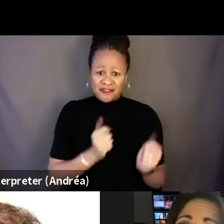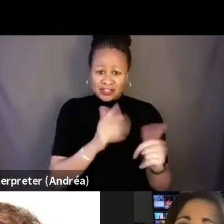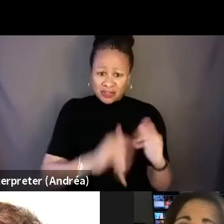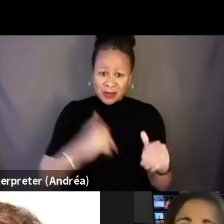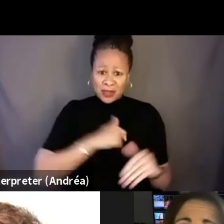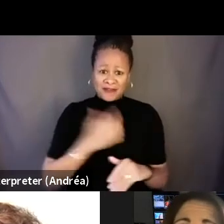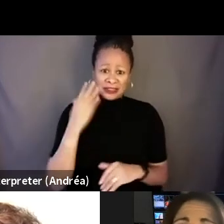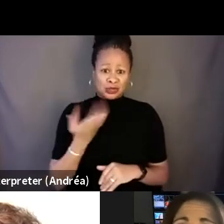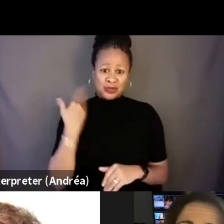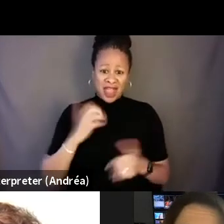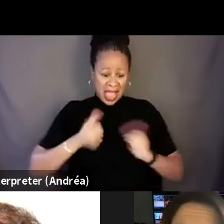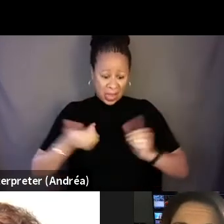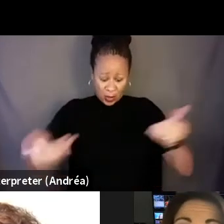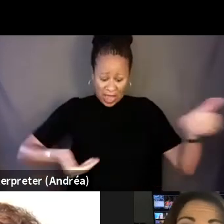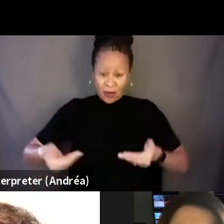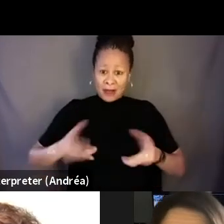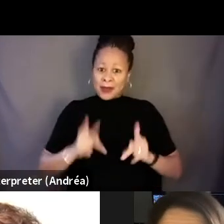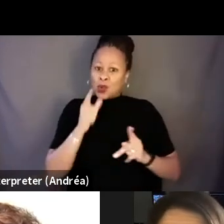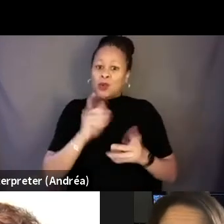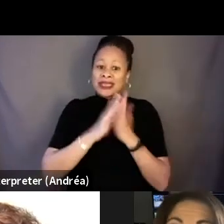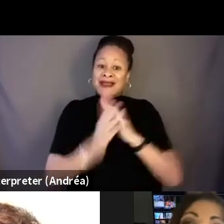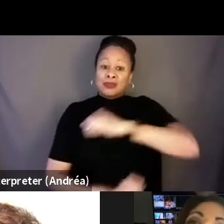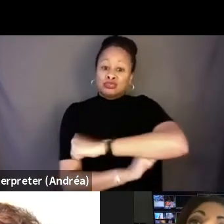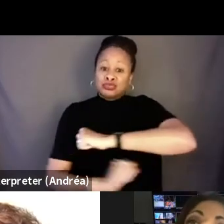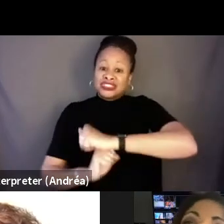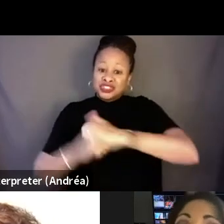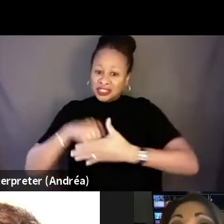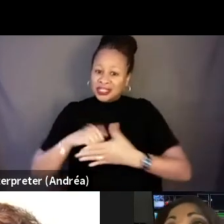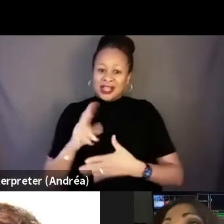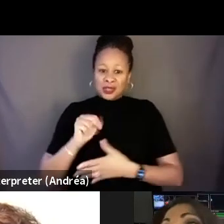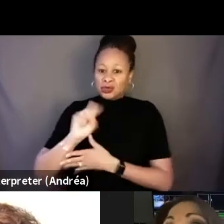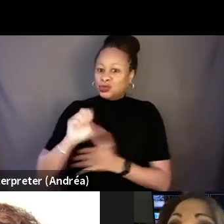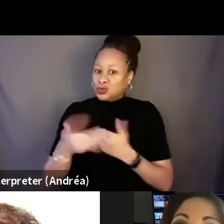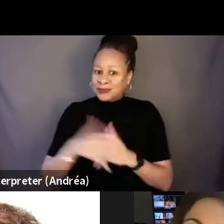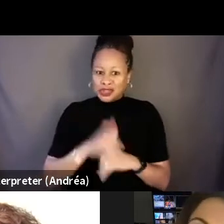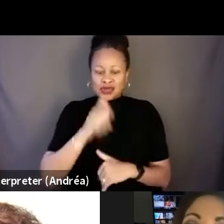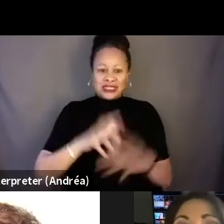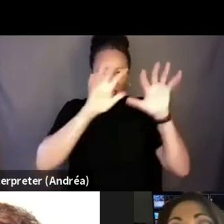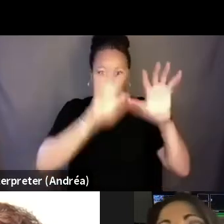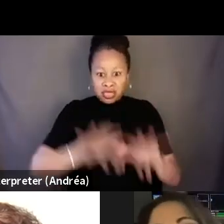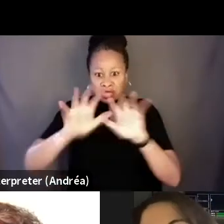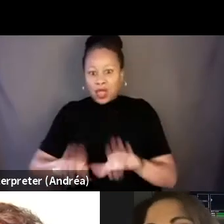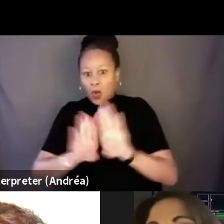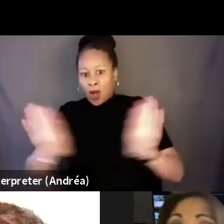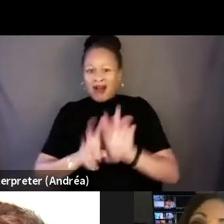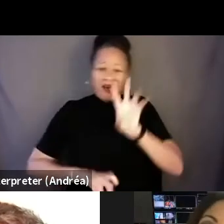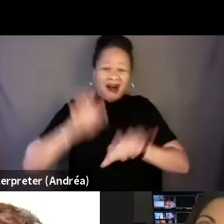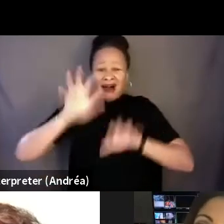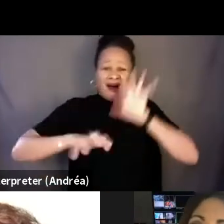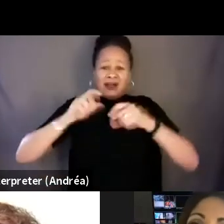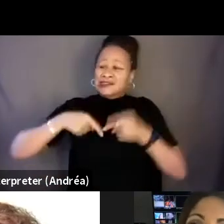do we hire people that can be bridges in our newsrooms so that we don't have to tear down the walls and climb up the walls?